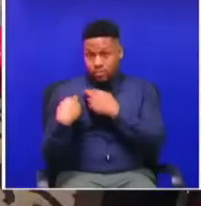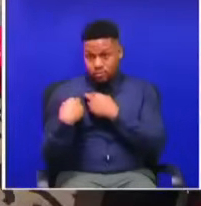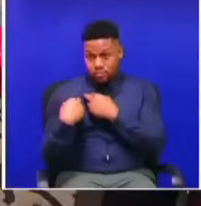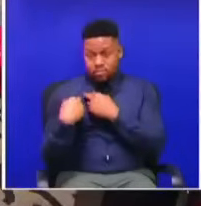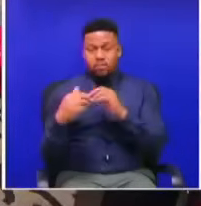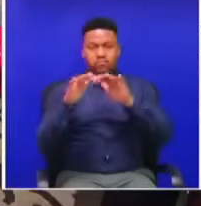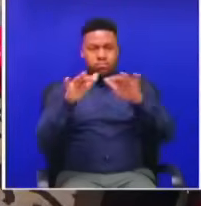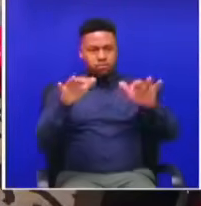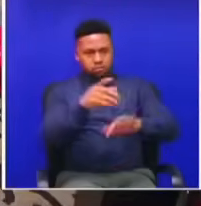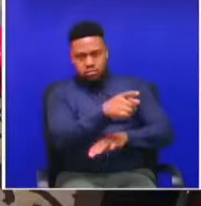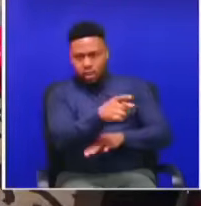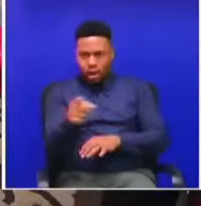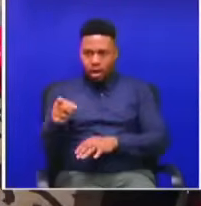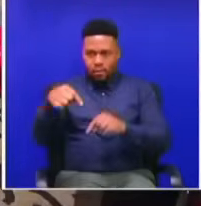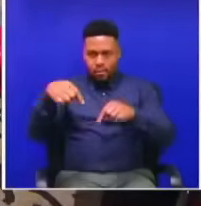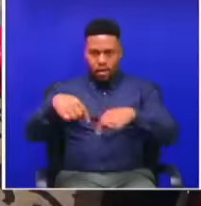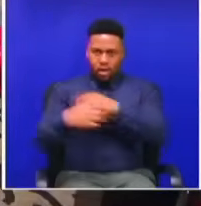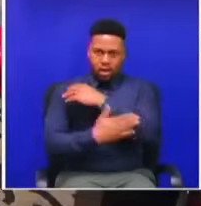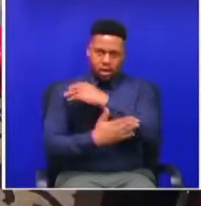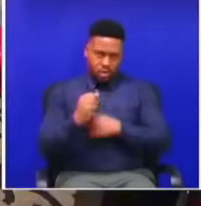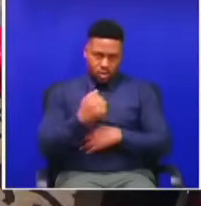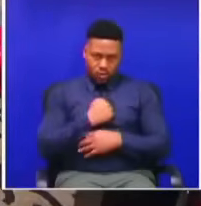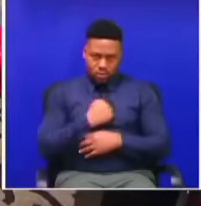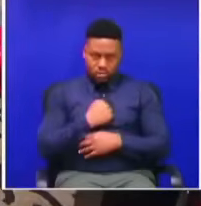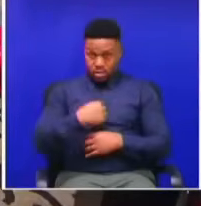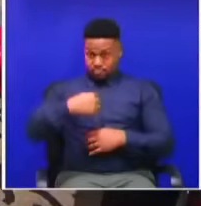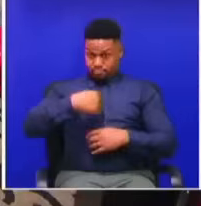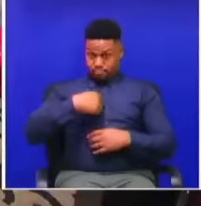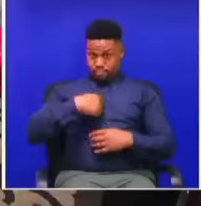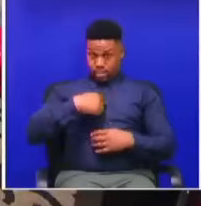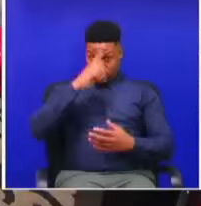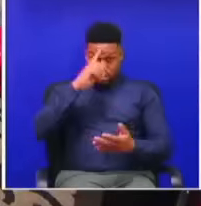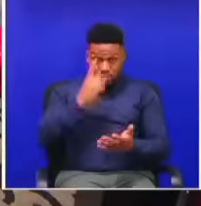by the President, nor any one of us sitting here.